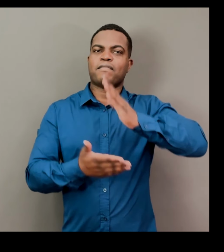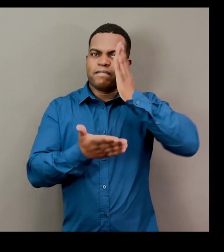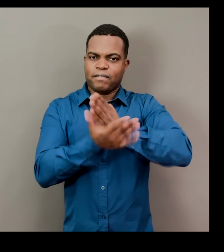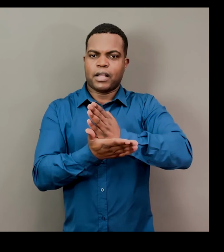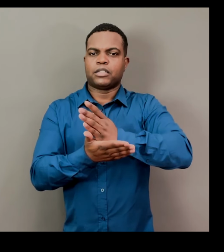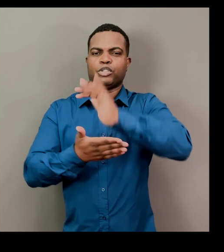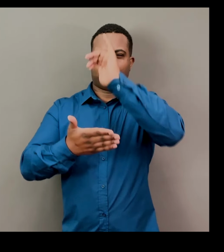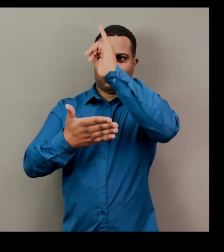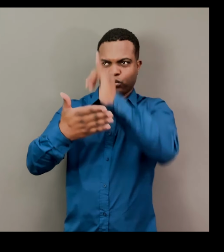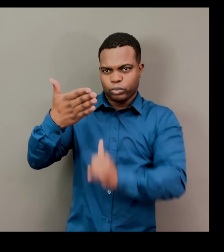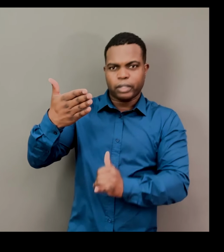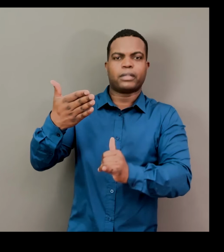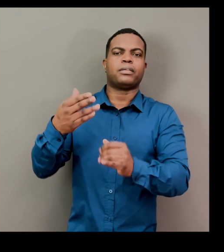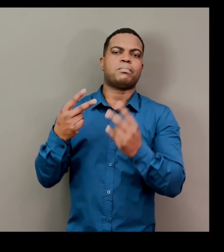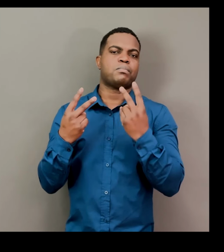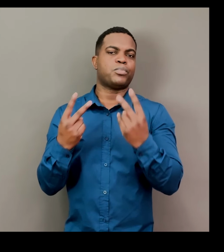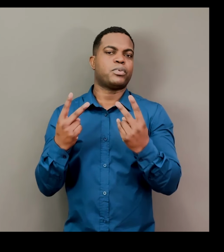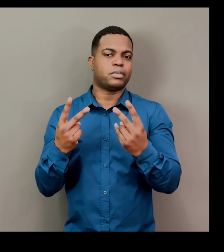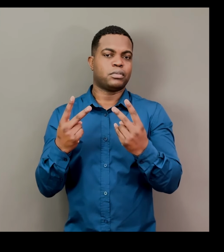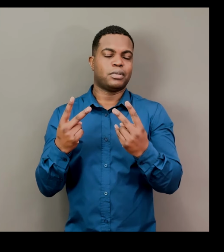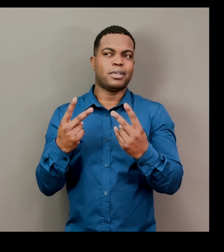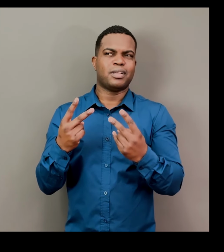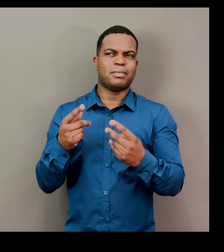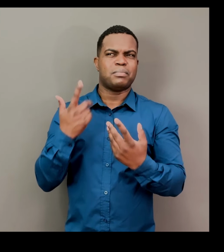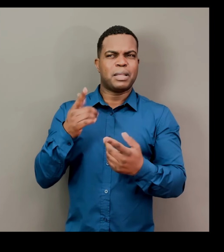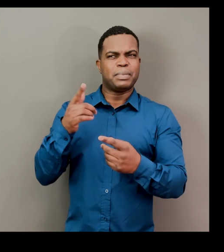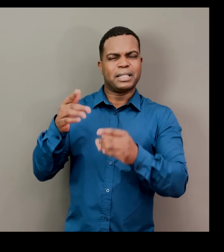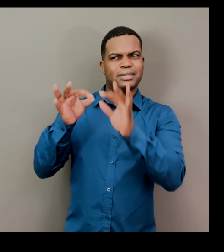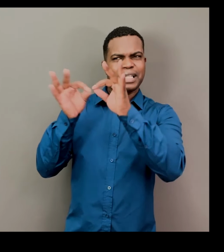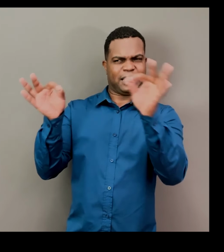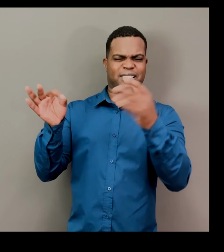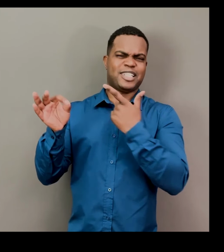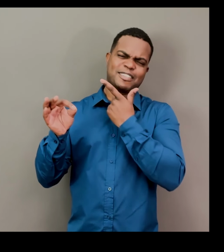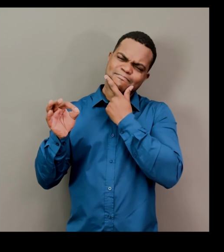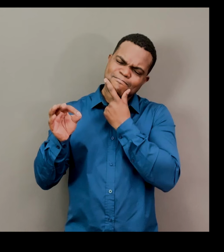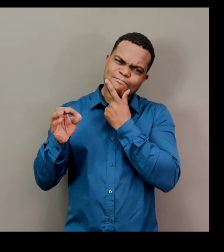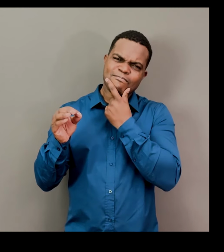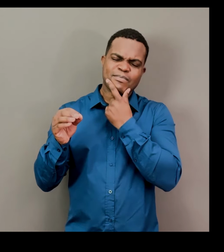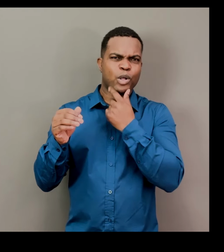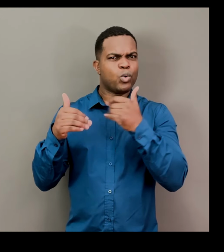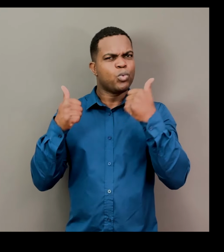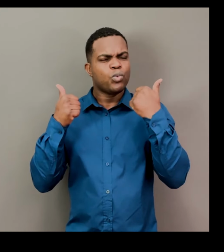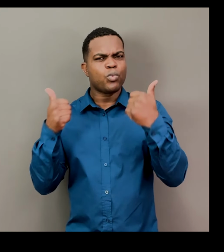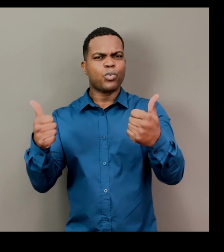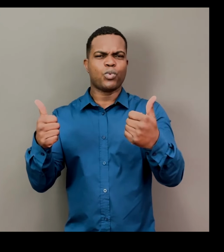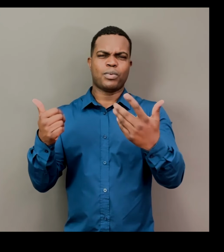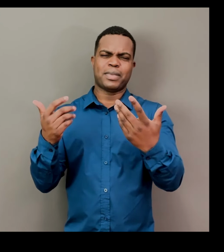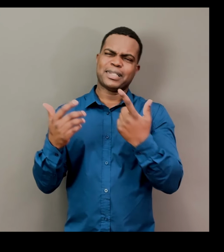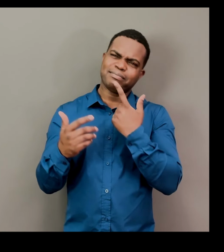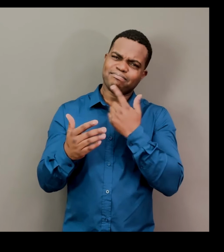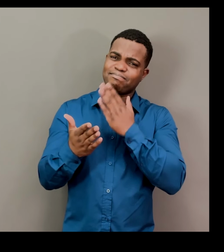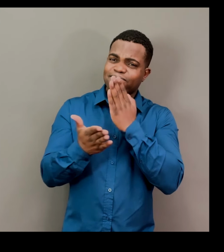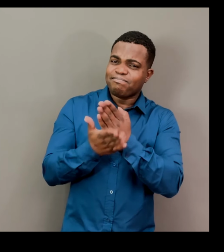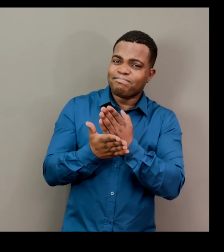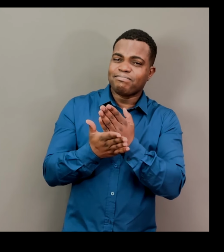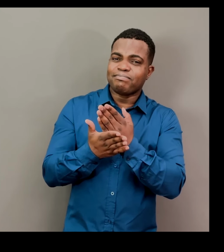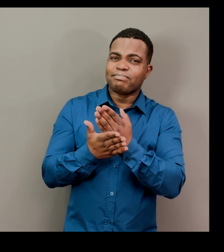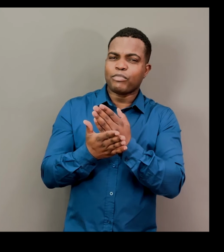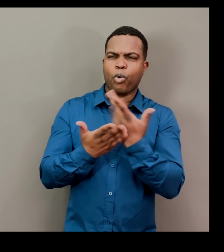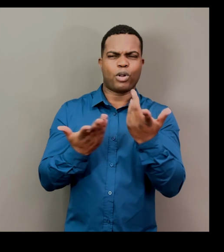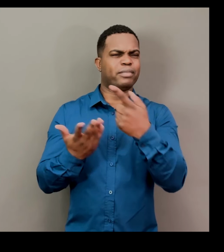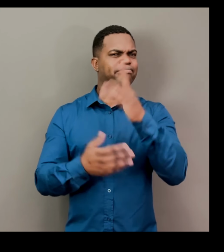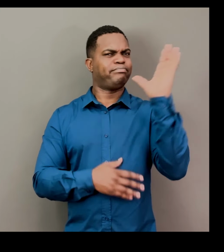check everything you read or hear, but if a statement sounds too good bad, or strange to be true,